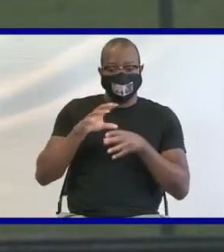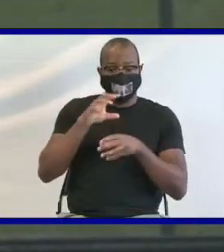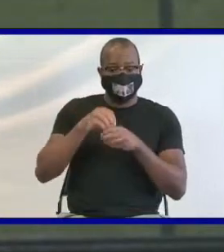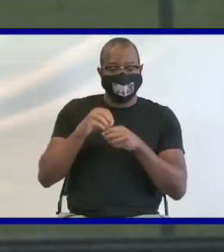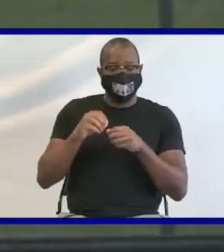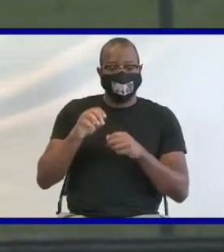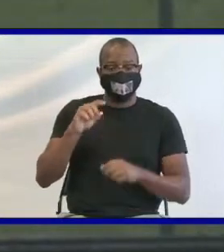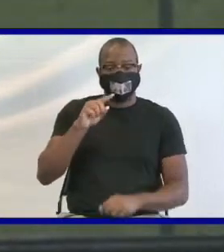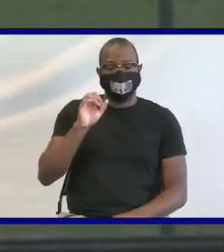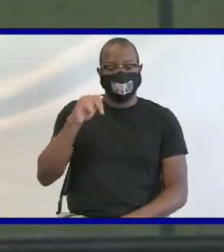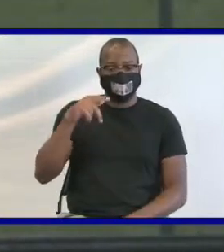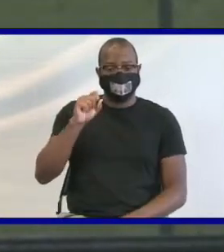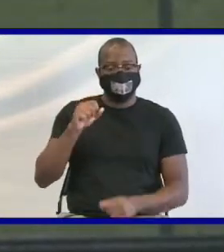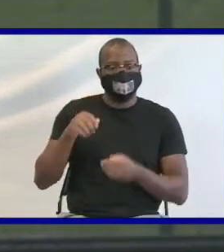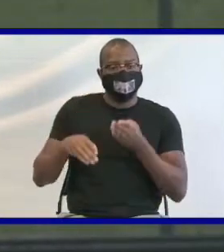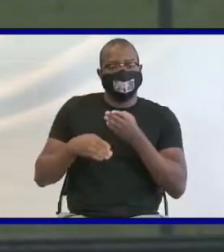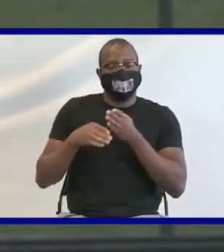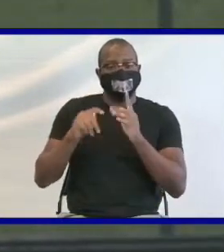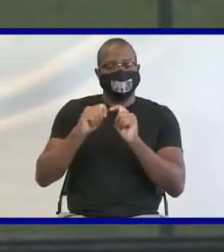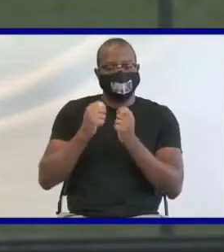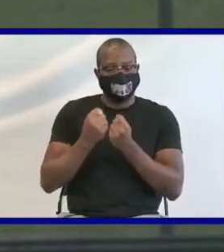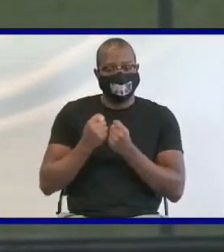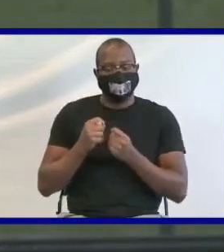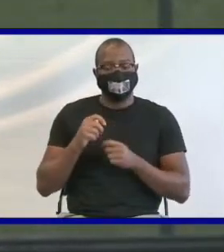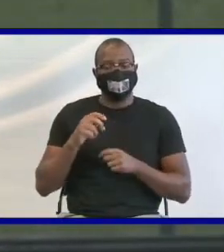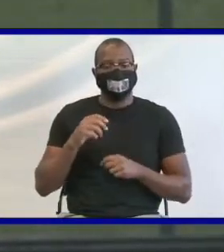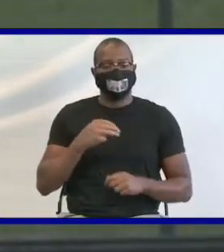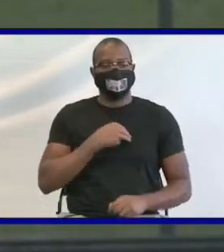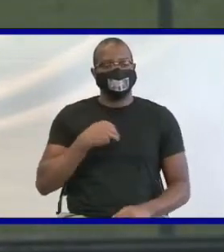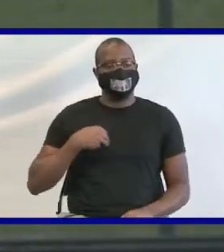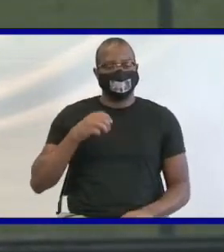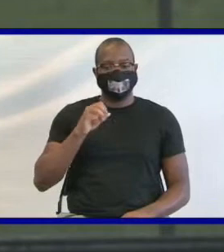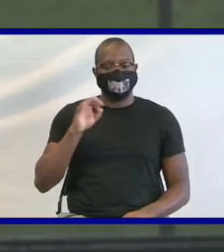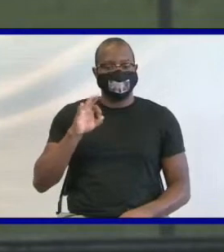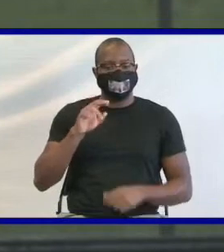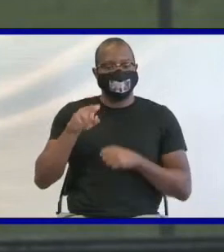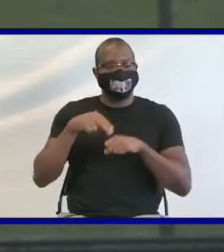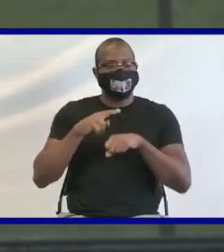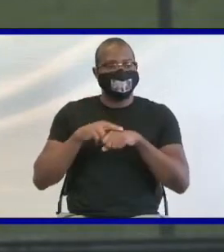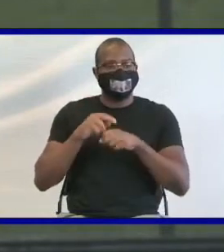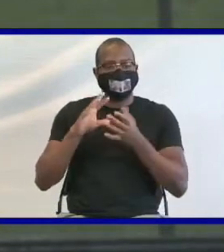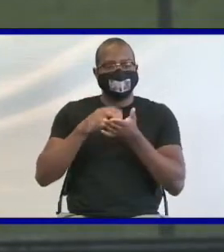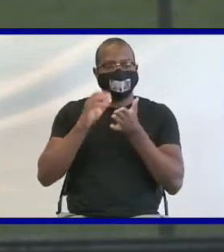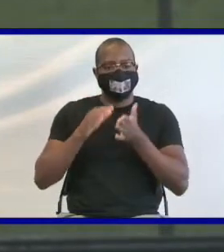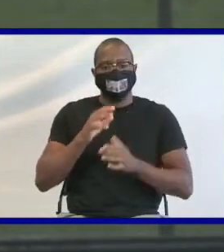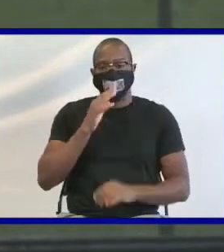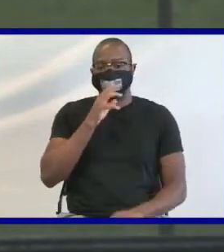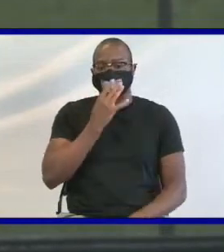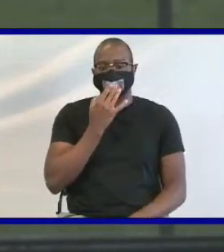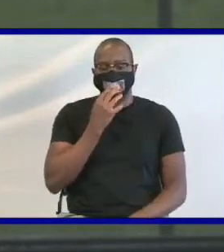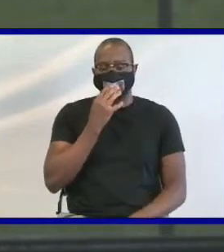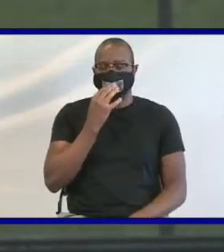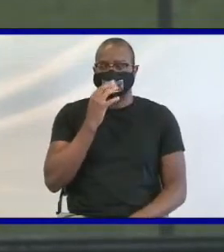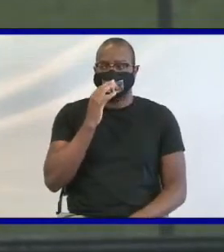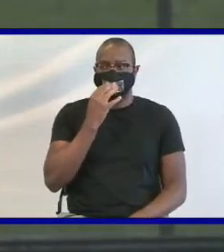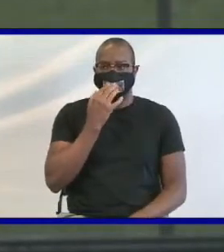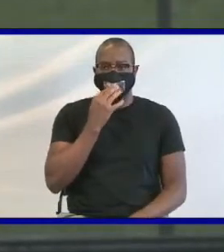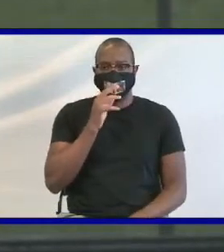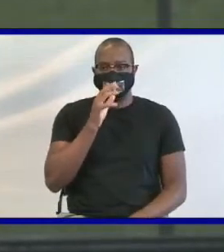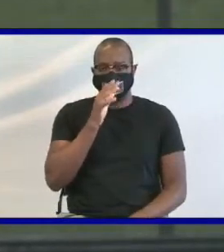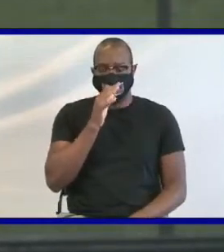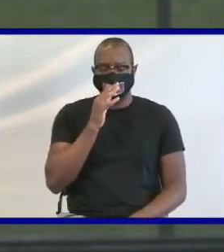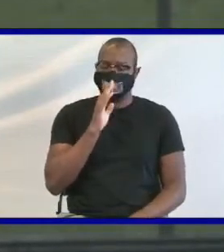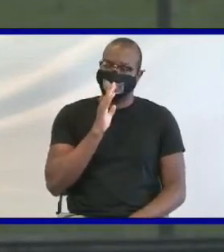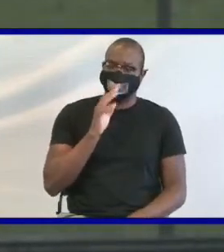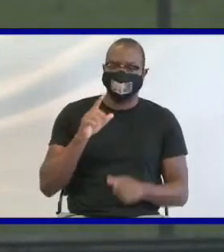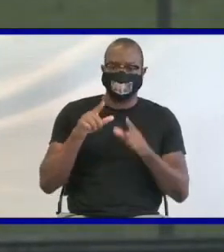team and as a member of the University of Akron National Student Speech, Language, and Hearing Association. She has received a number of campus